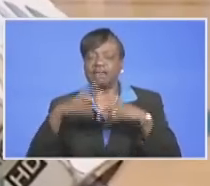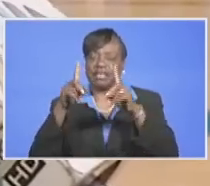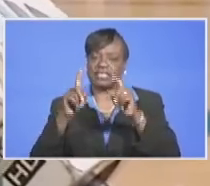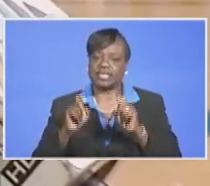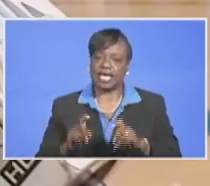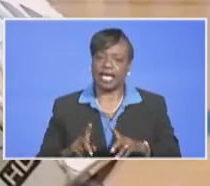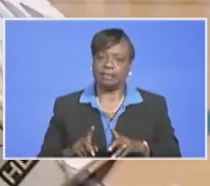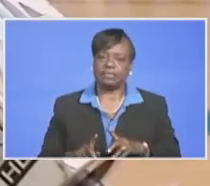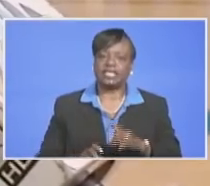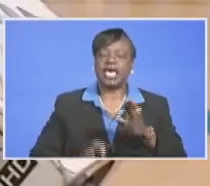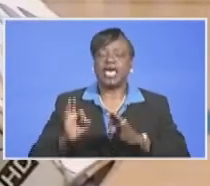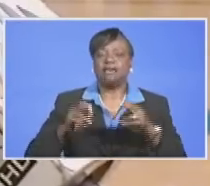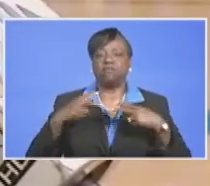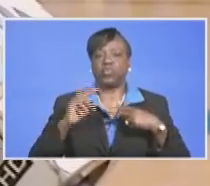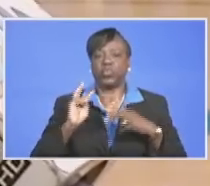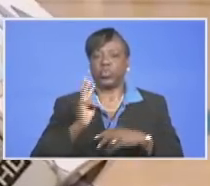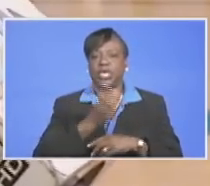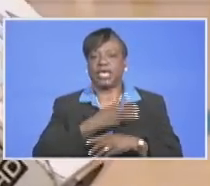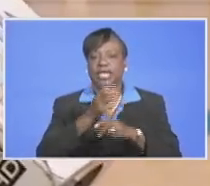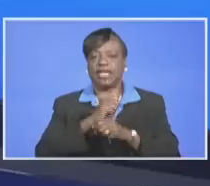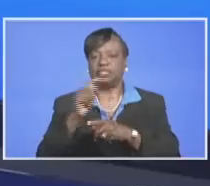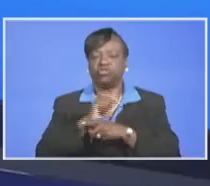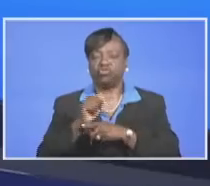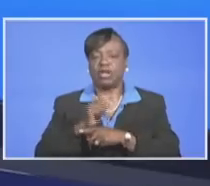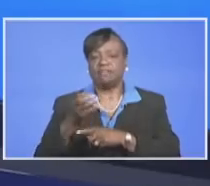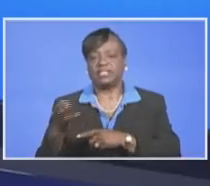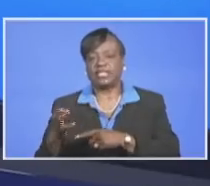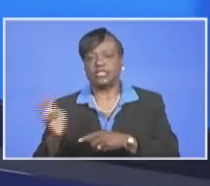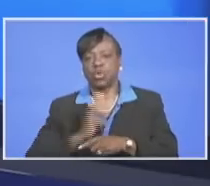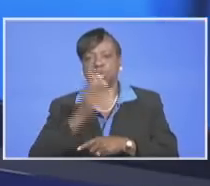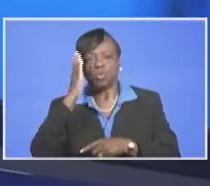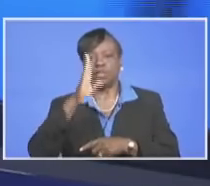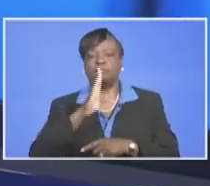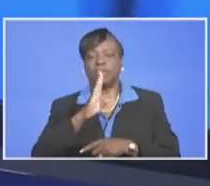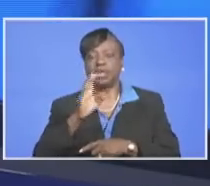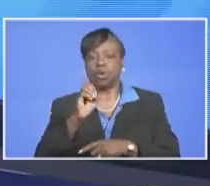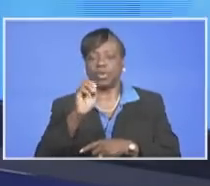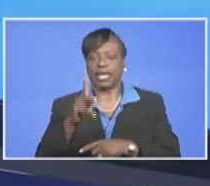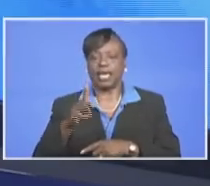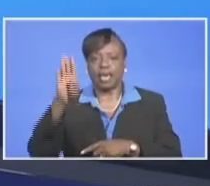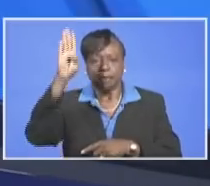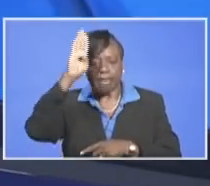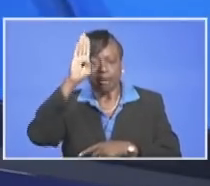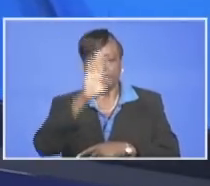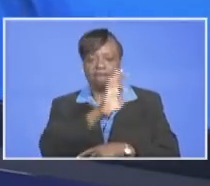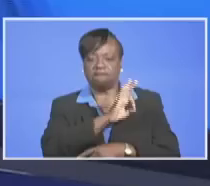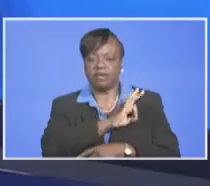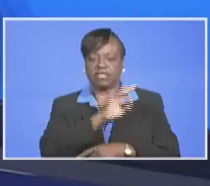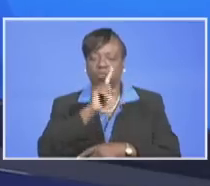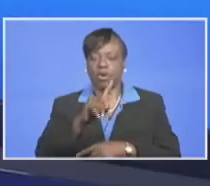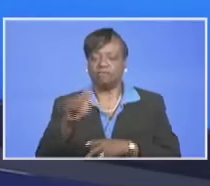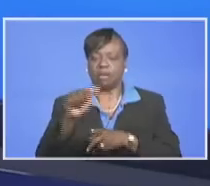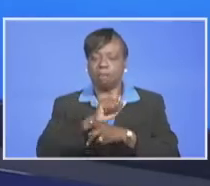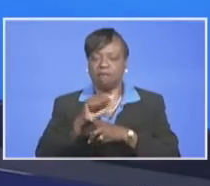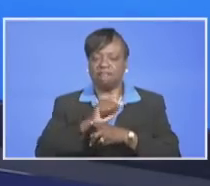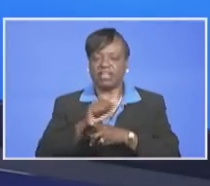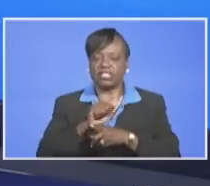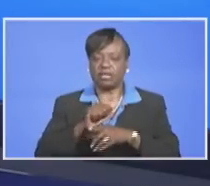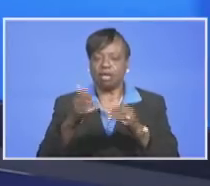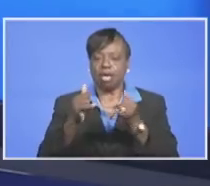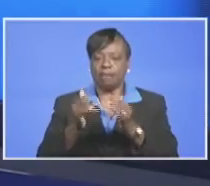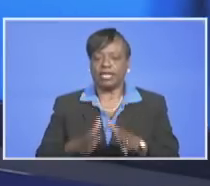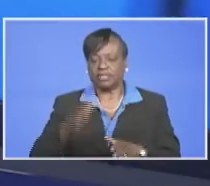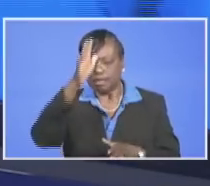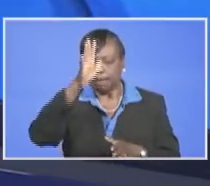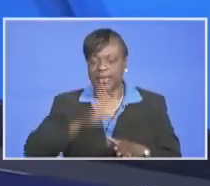could get the training facilities, we should be okay. Byron Ferguson is one of the professional players on our men's national